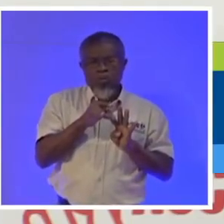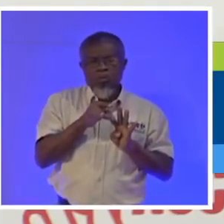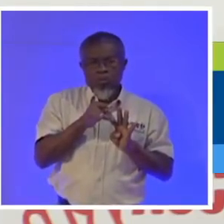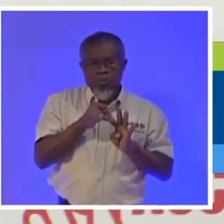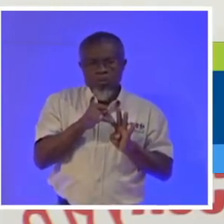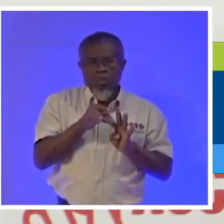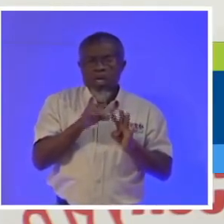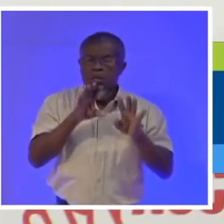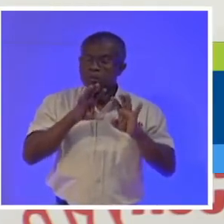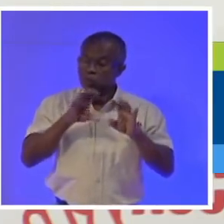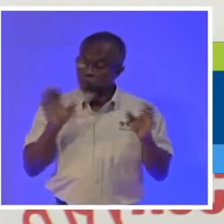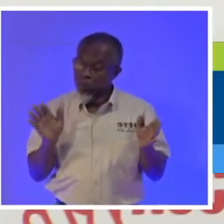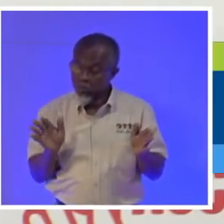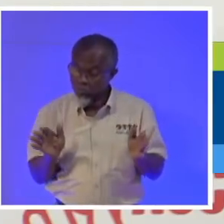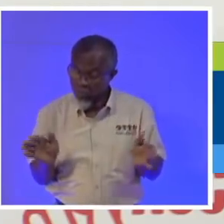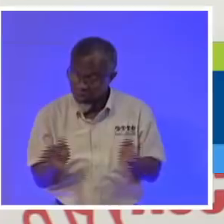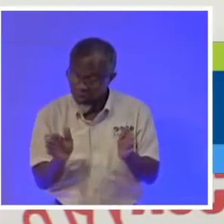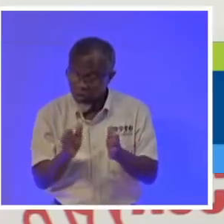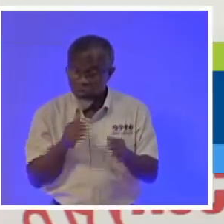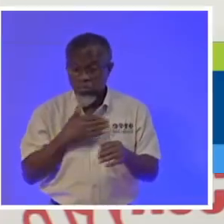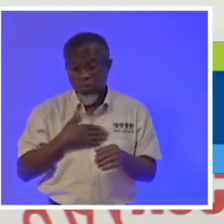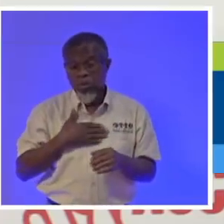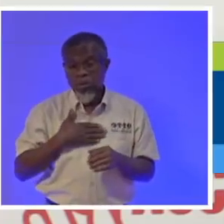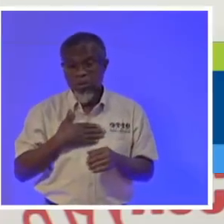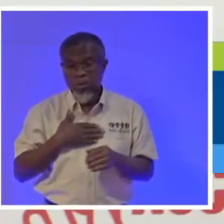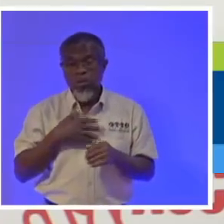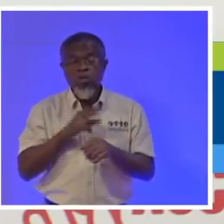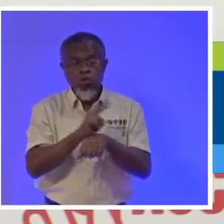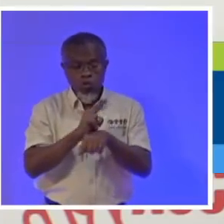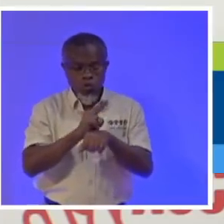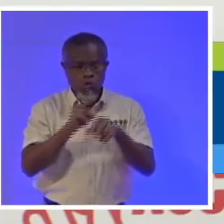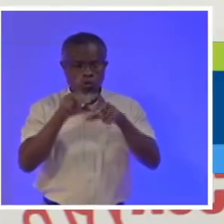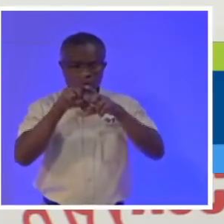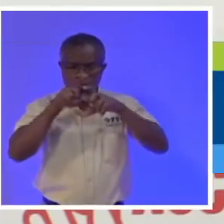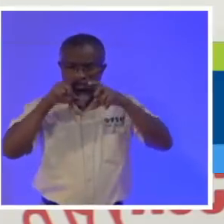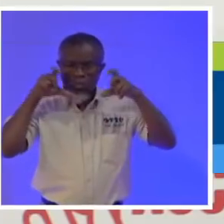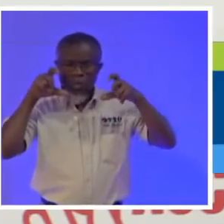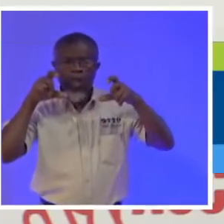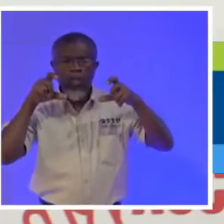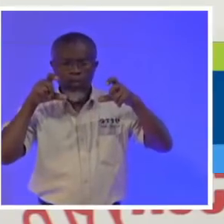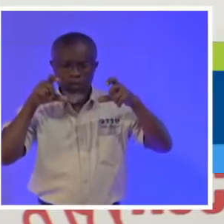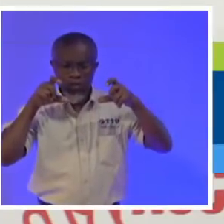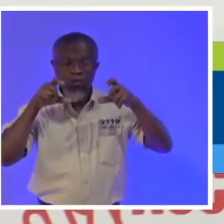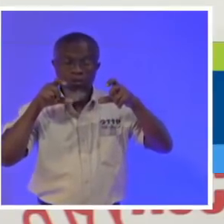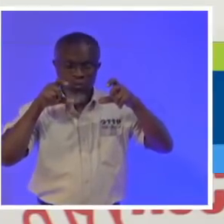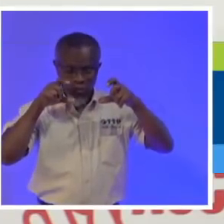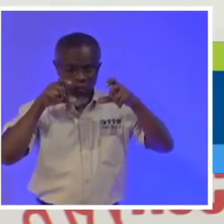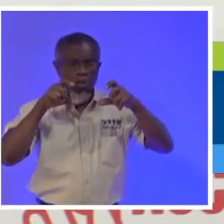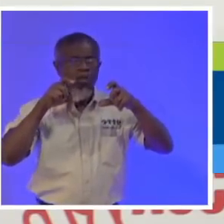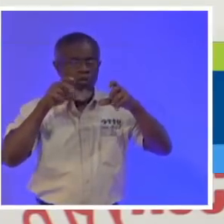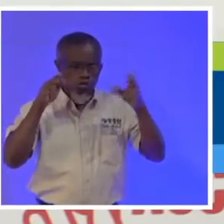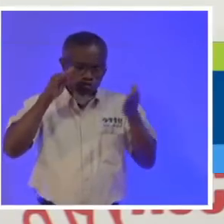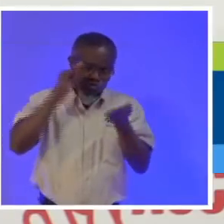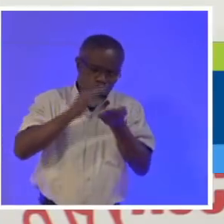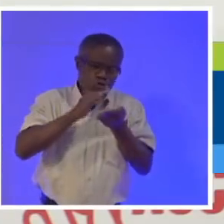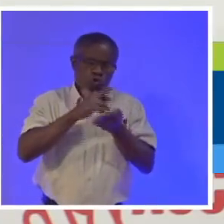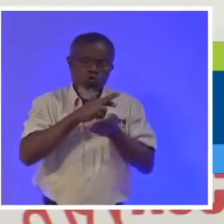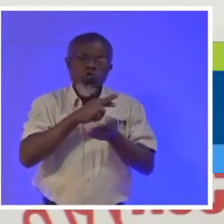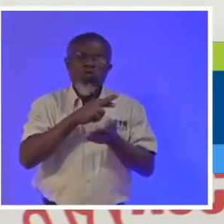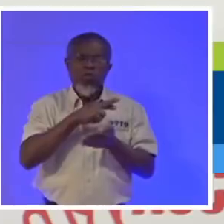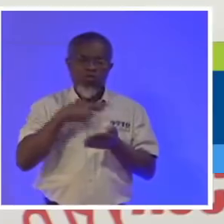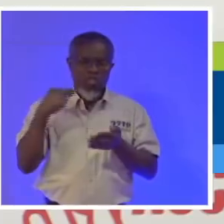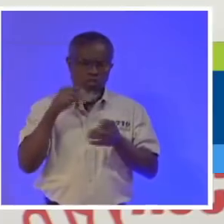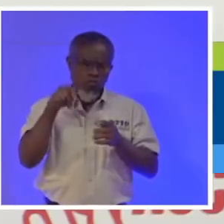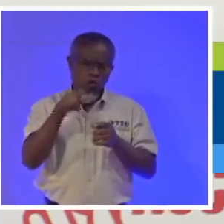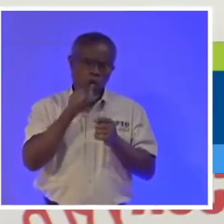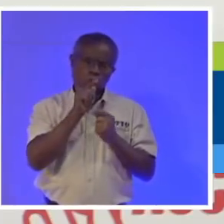want to re-emphasize those 3 W's. The mask wearing reduces the risk of you putting droplets into the air. And if you have a mask on,